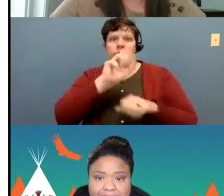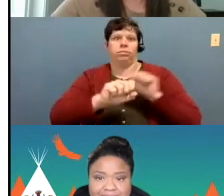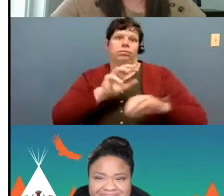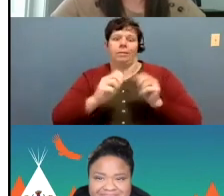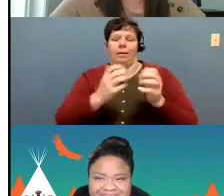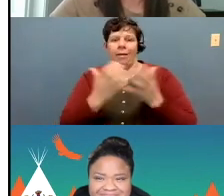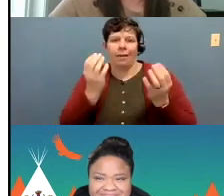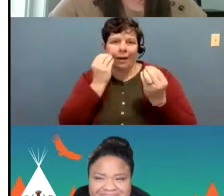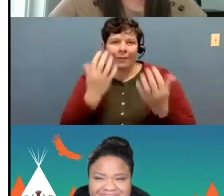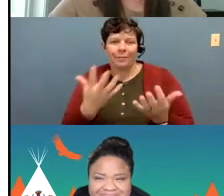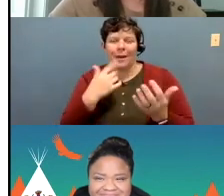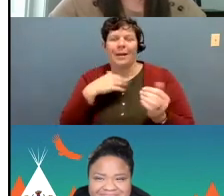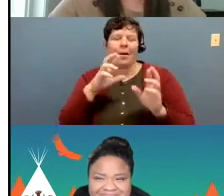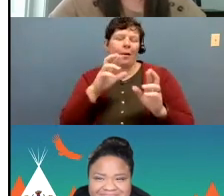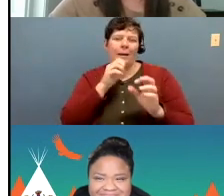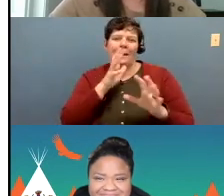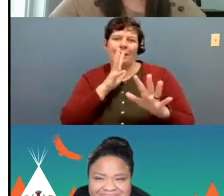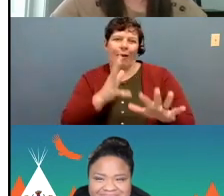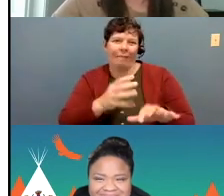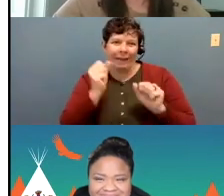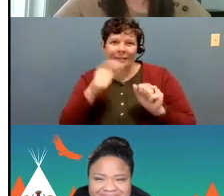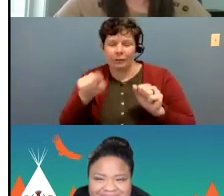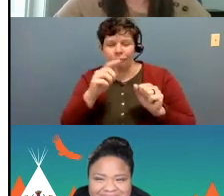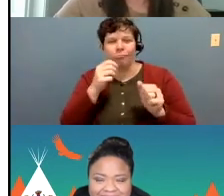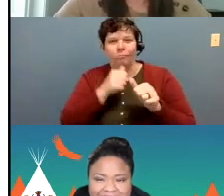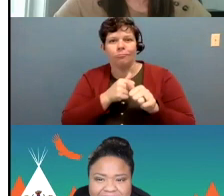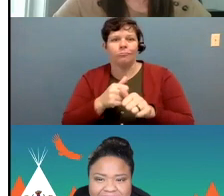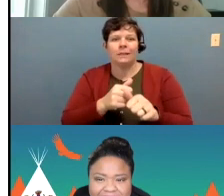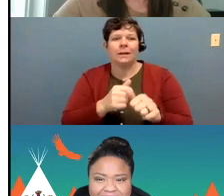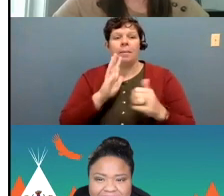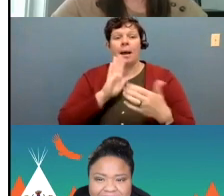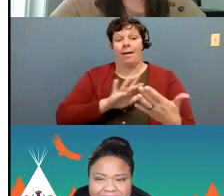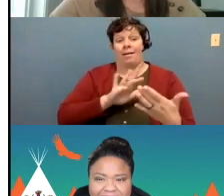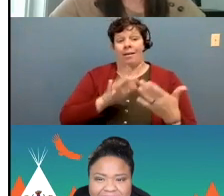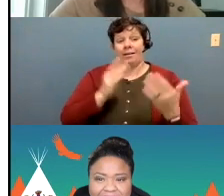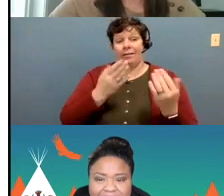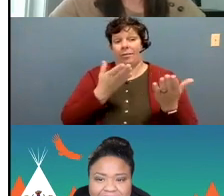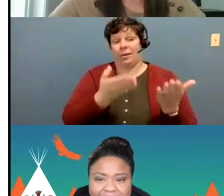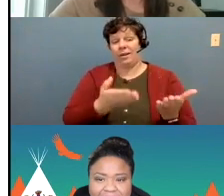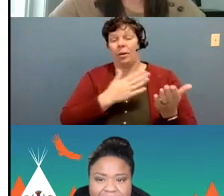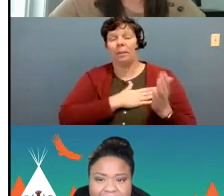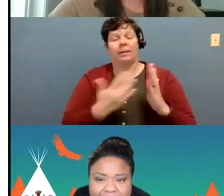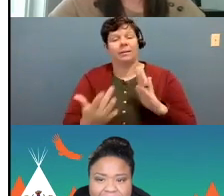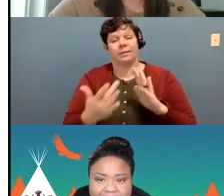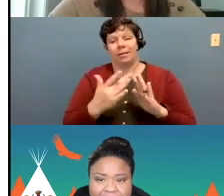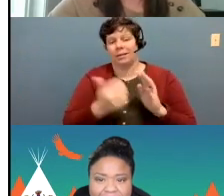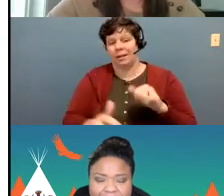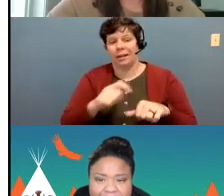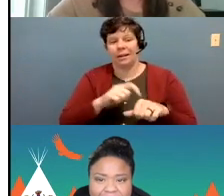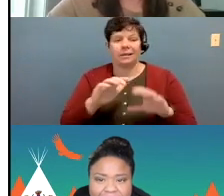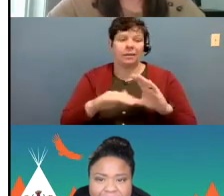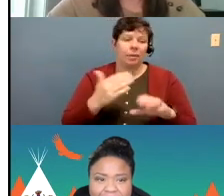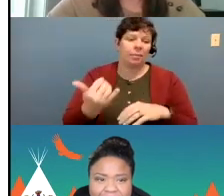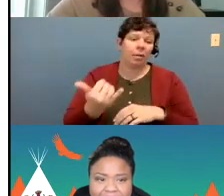too fast. But I've provided my contact information here. Never hesitate to reach out over email or phone